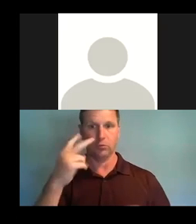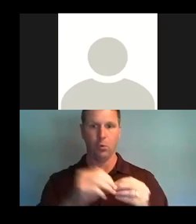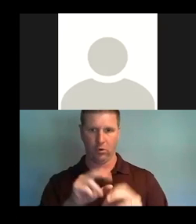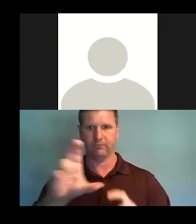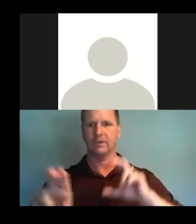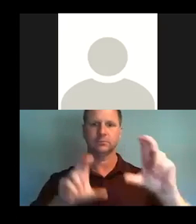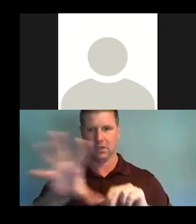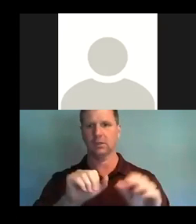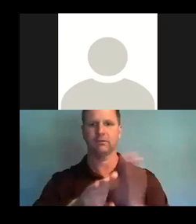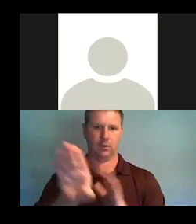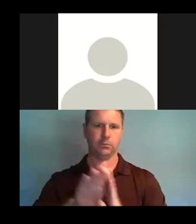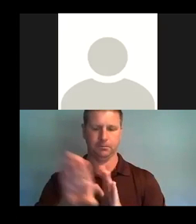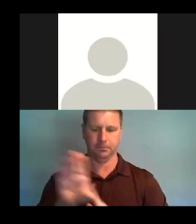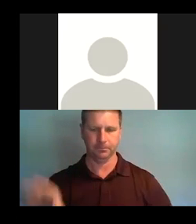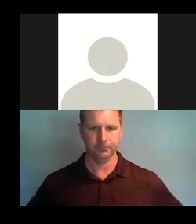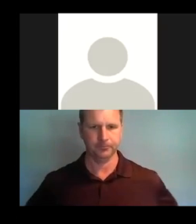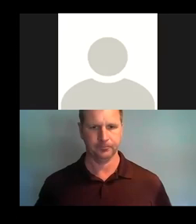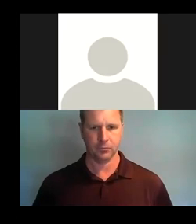more development.